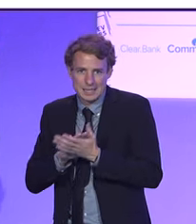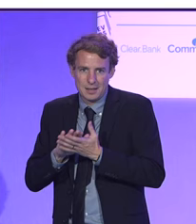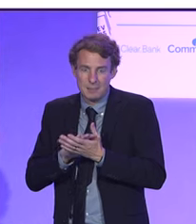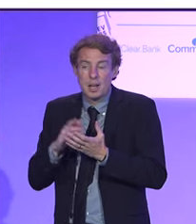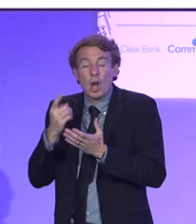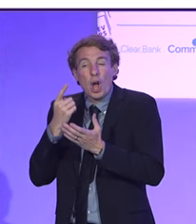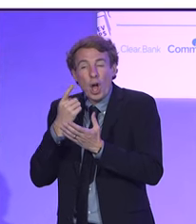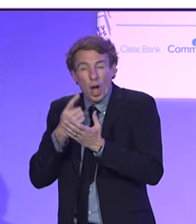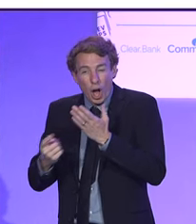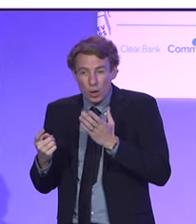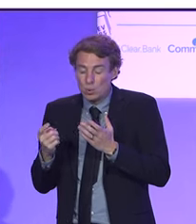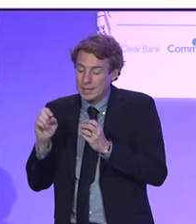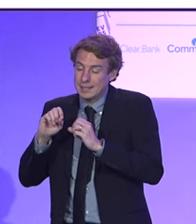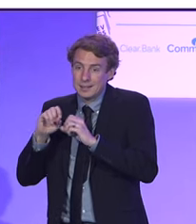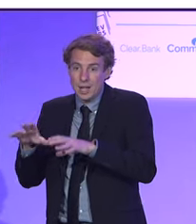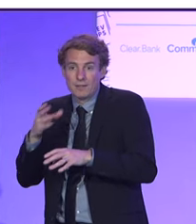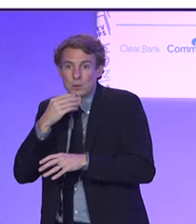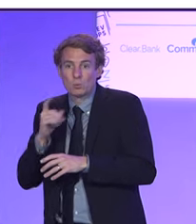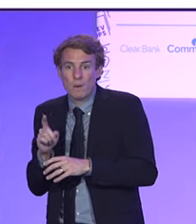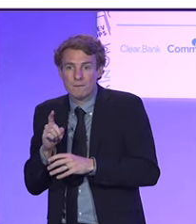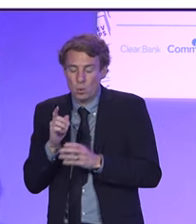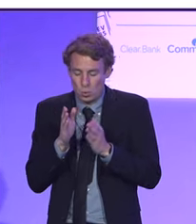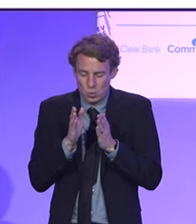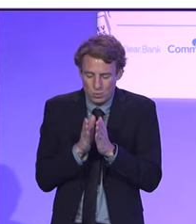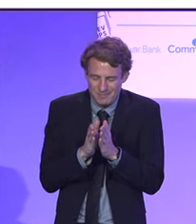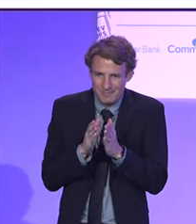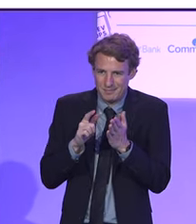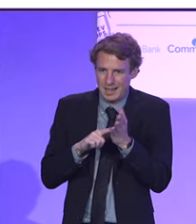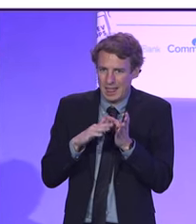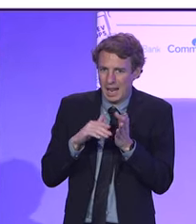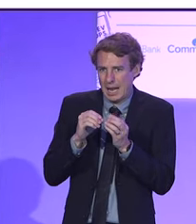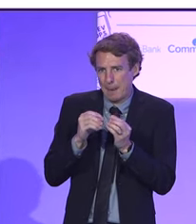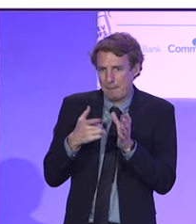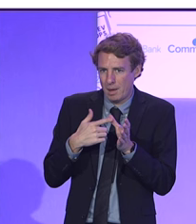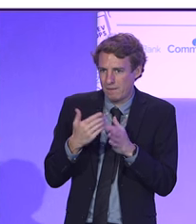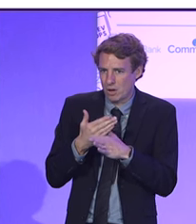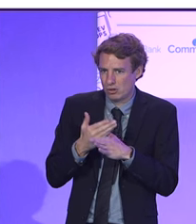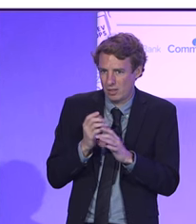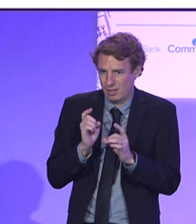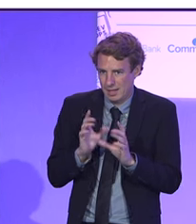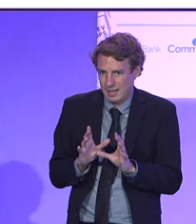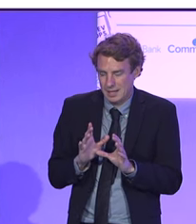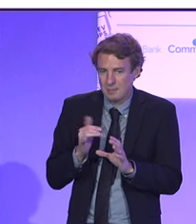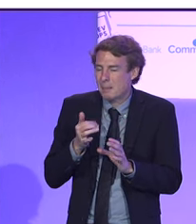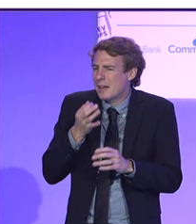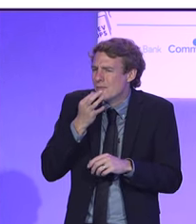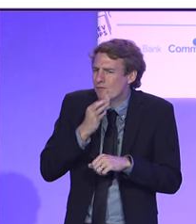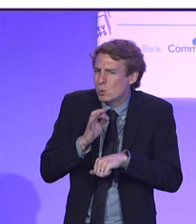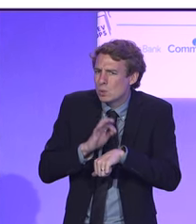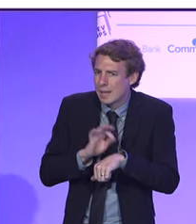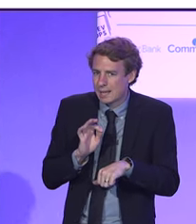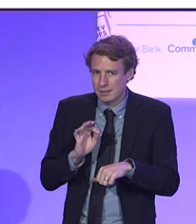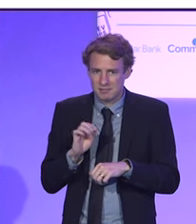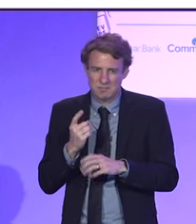Lambda function. It could be a few seconds, a minute. That's it. If you deploy this